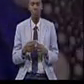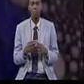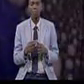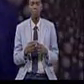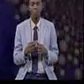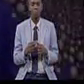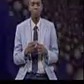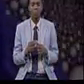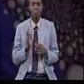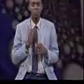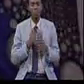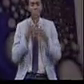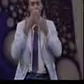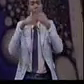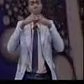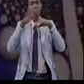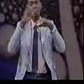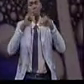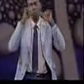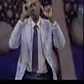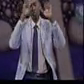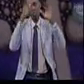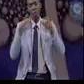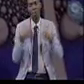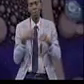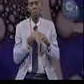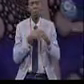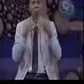Our Heavenly Father, we thank you this morning.